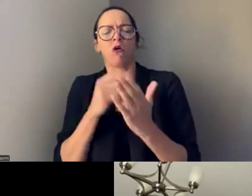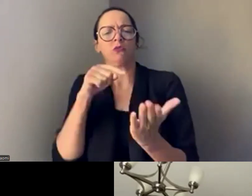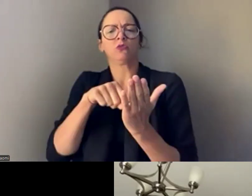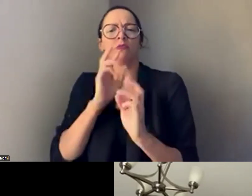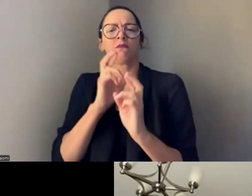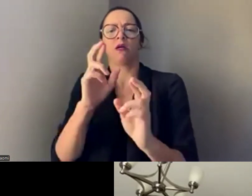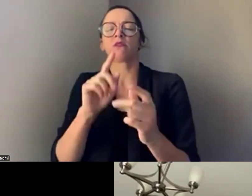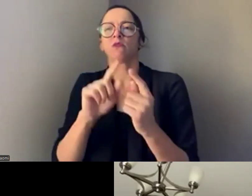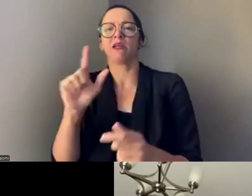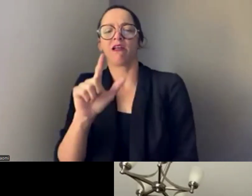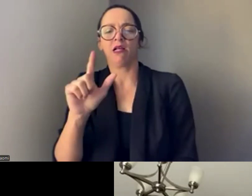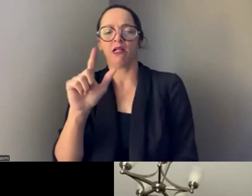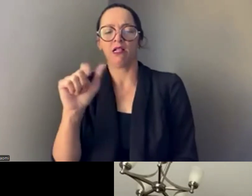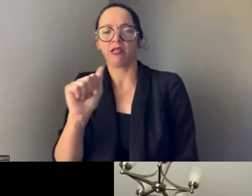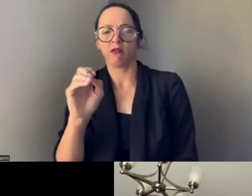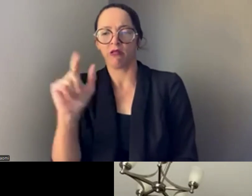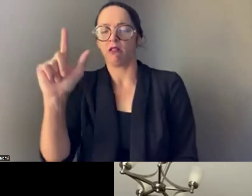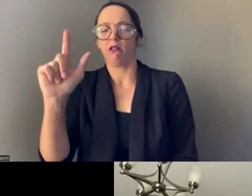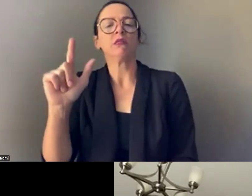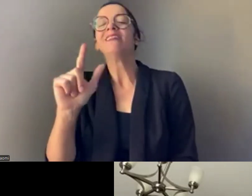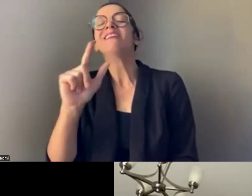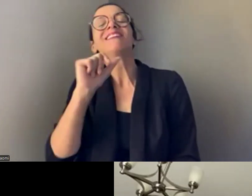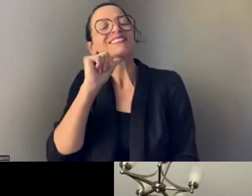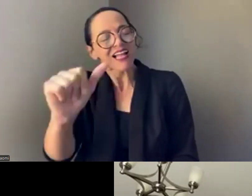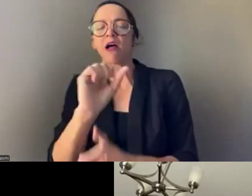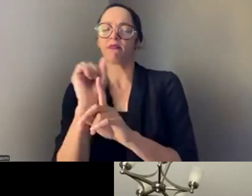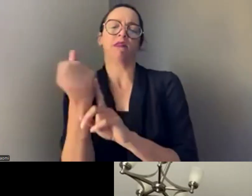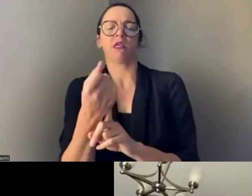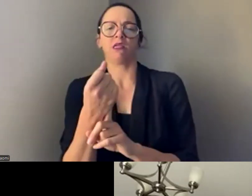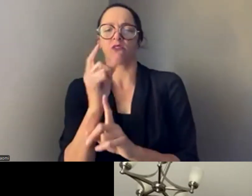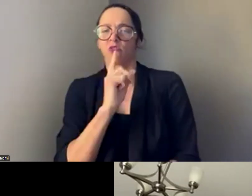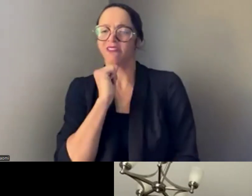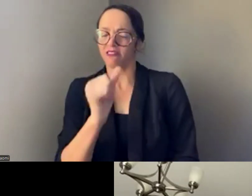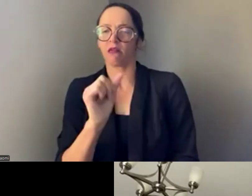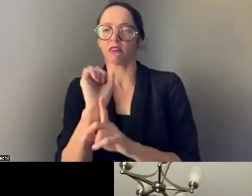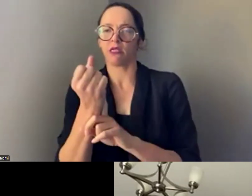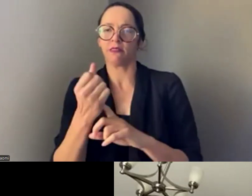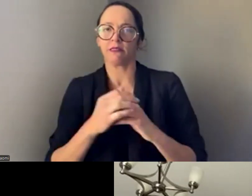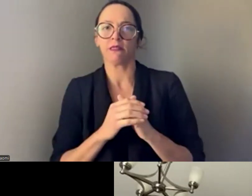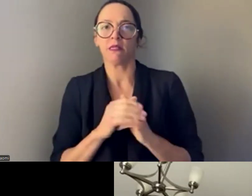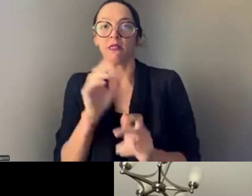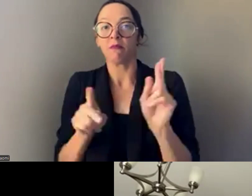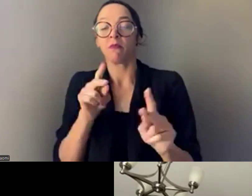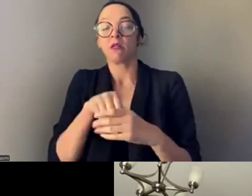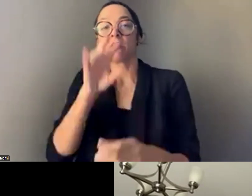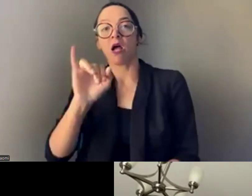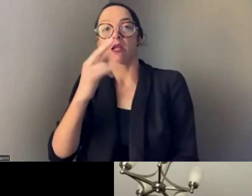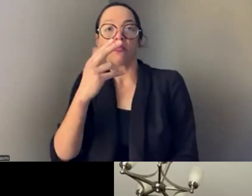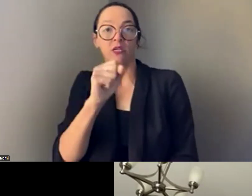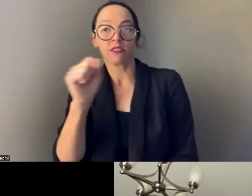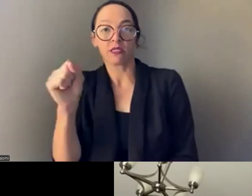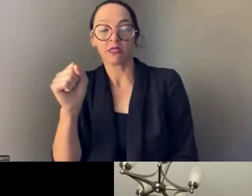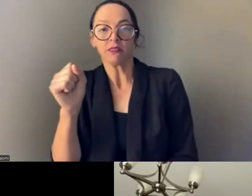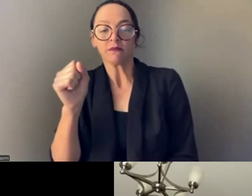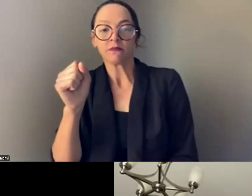truly not the case. People on IHSS, when someone doesn't show